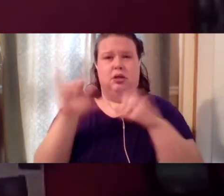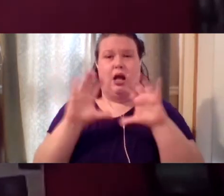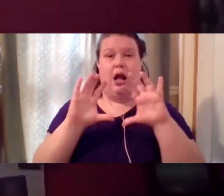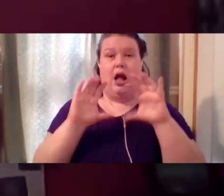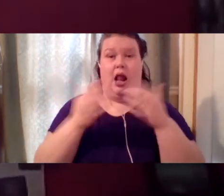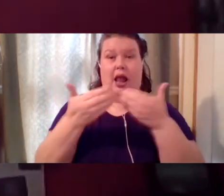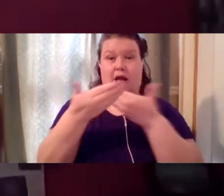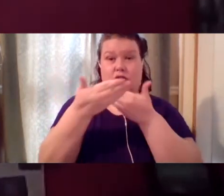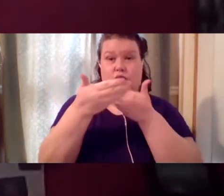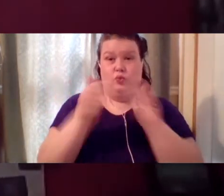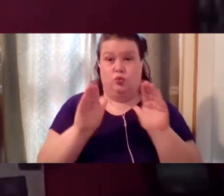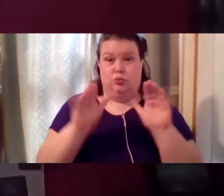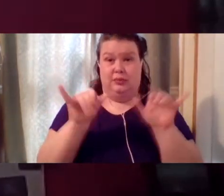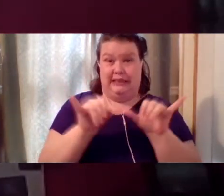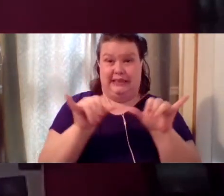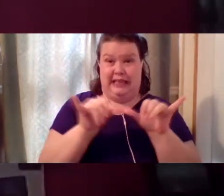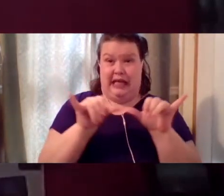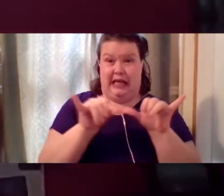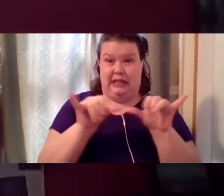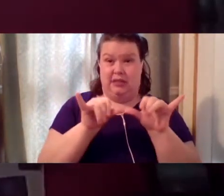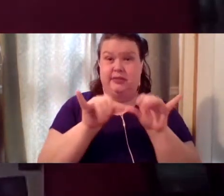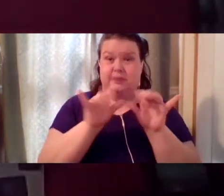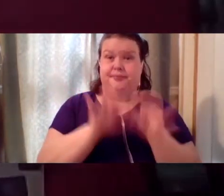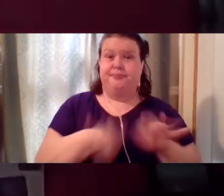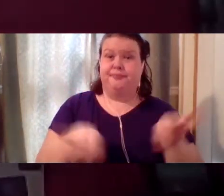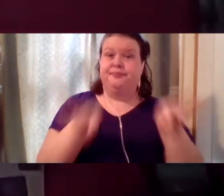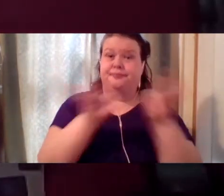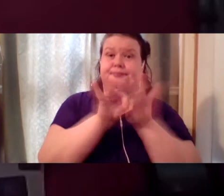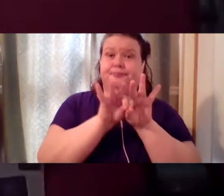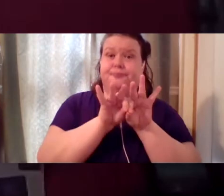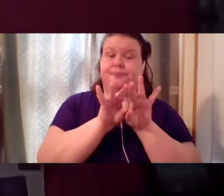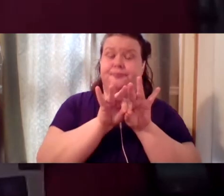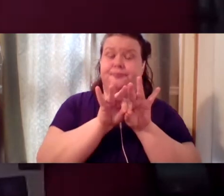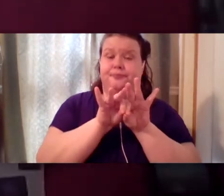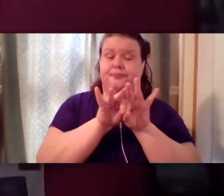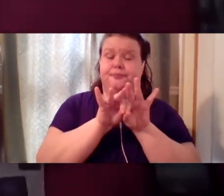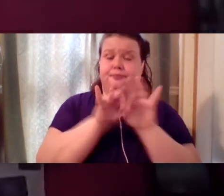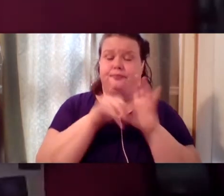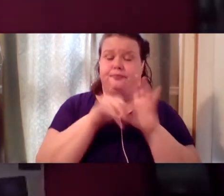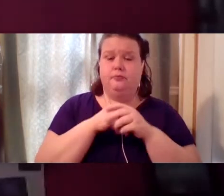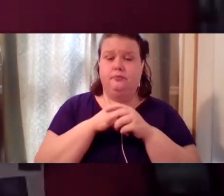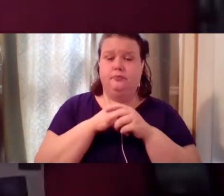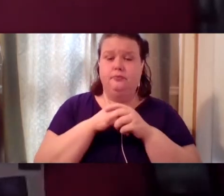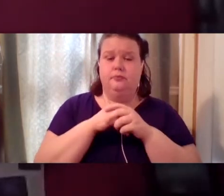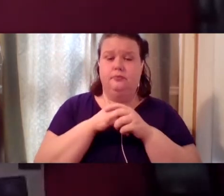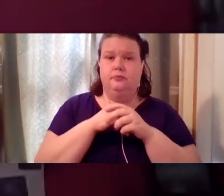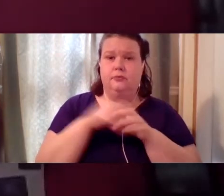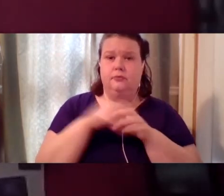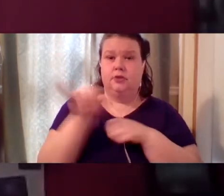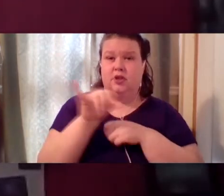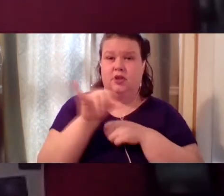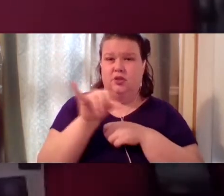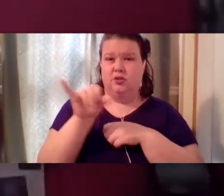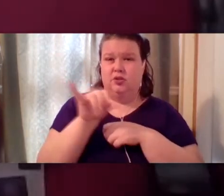is a part of that, especially when we're thinking about the impact of classroom size on communities,